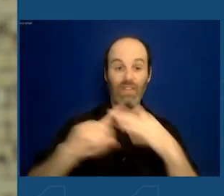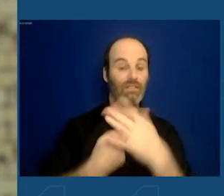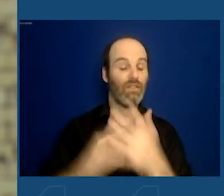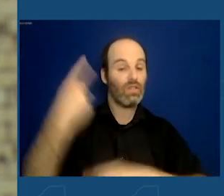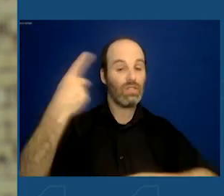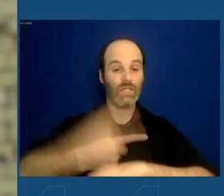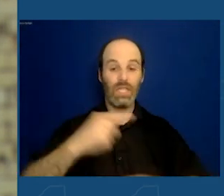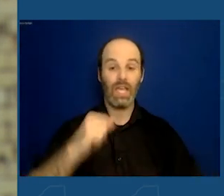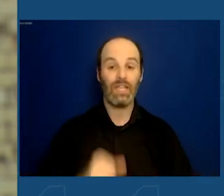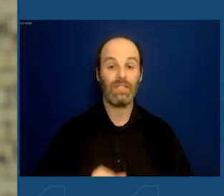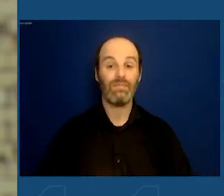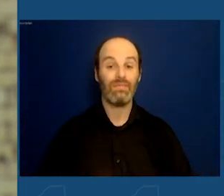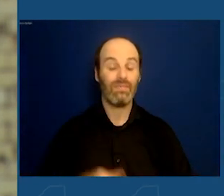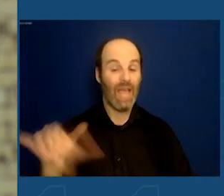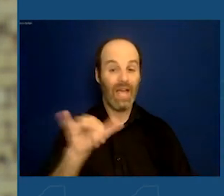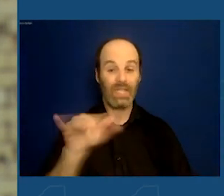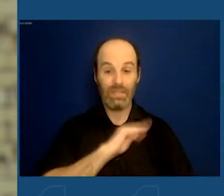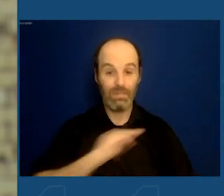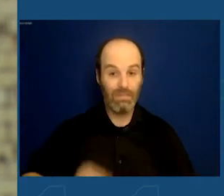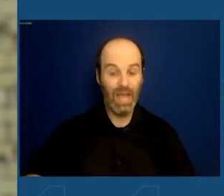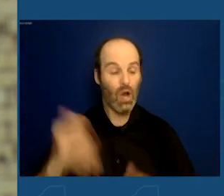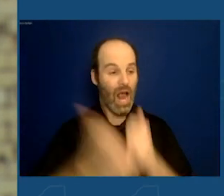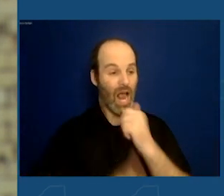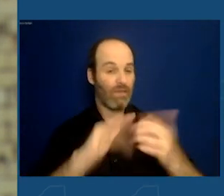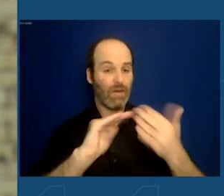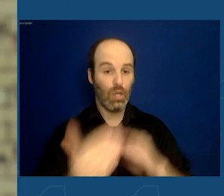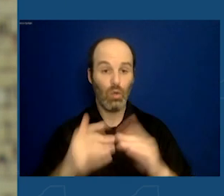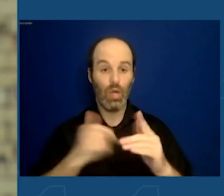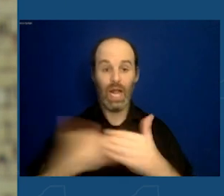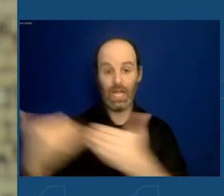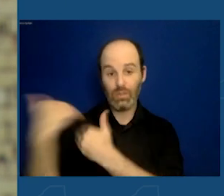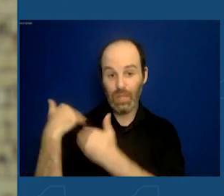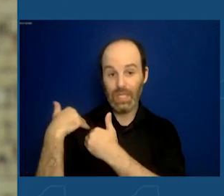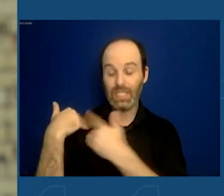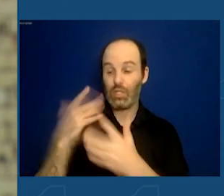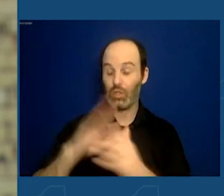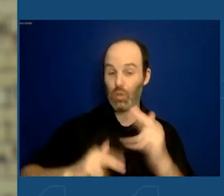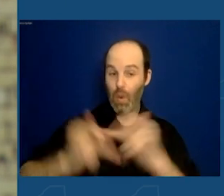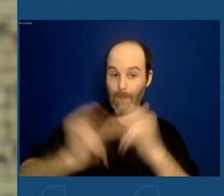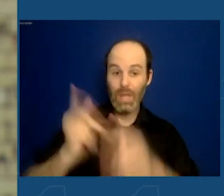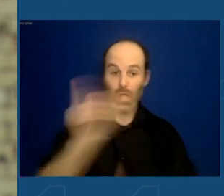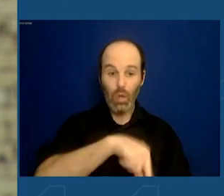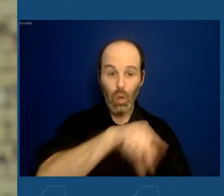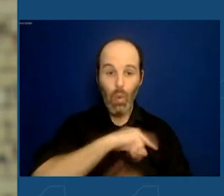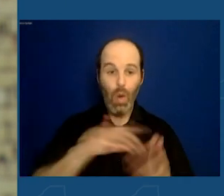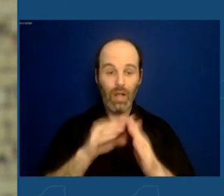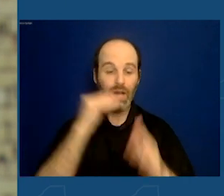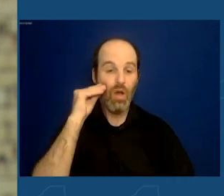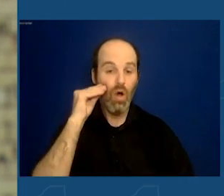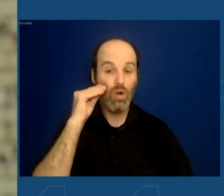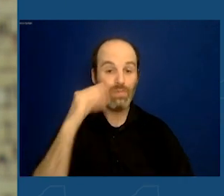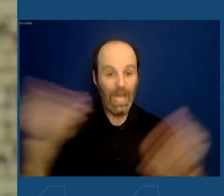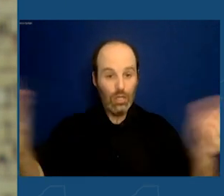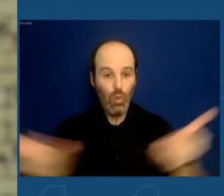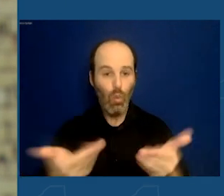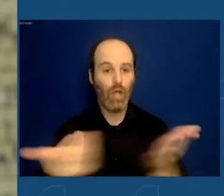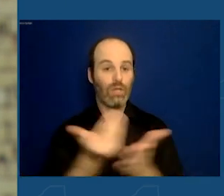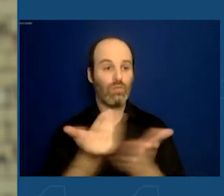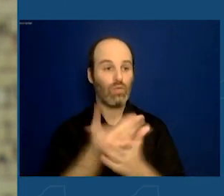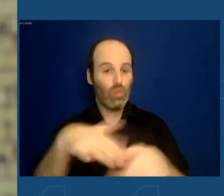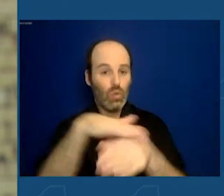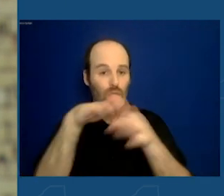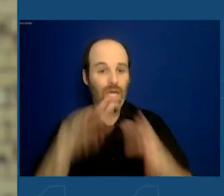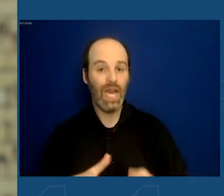a responsibility to build quality homes and to welcome new neighbors, and that the well-housed